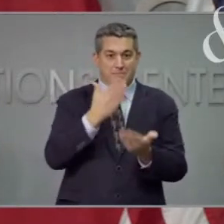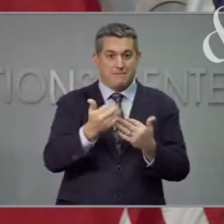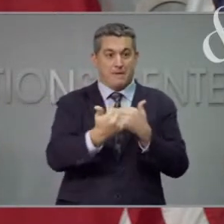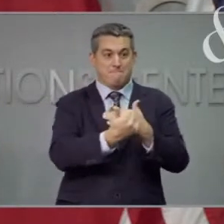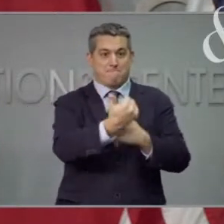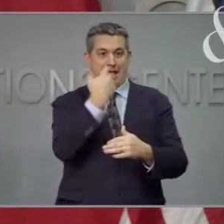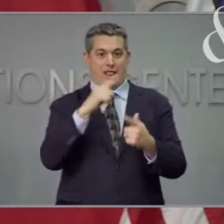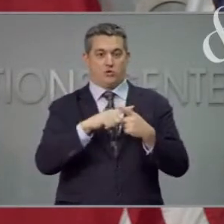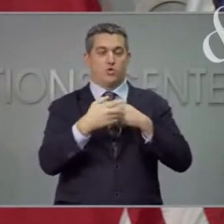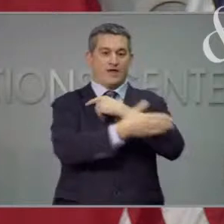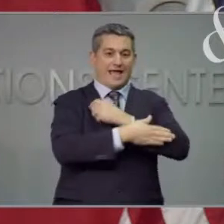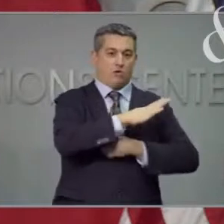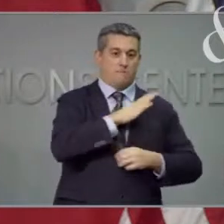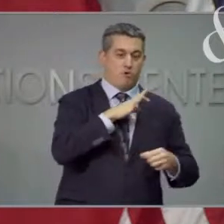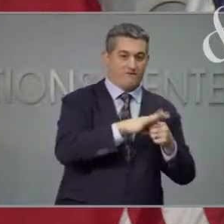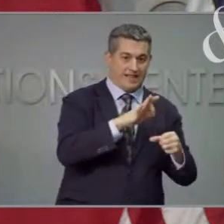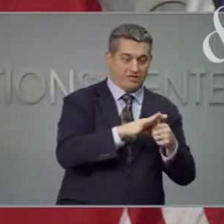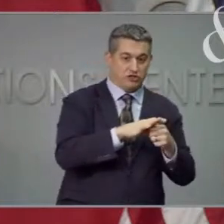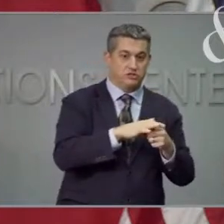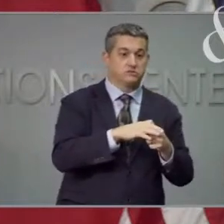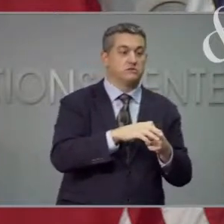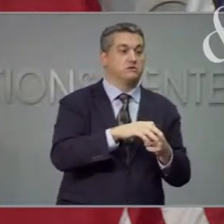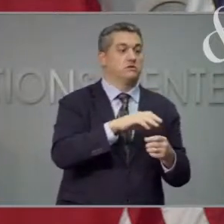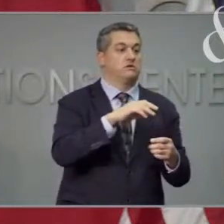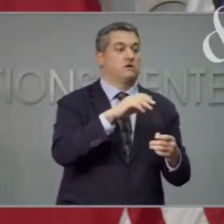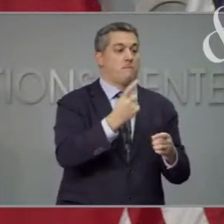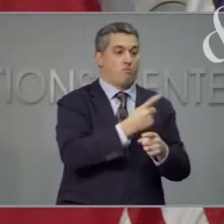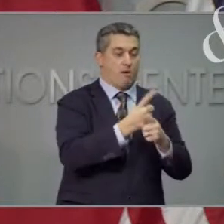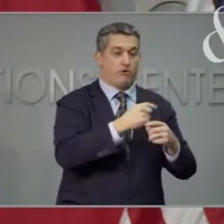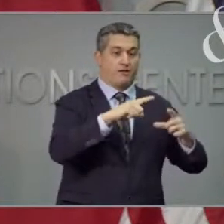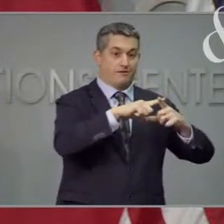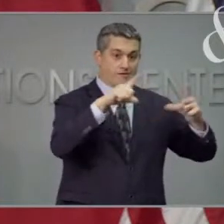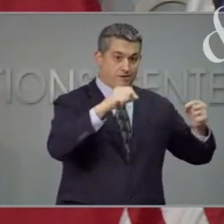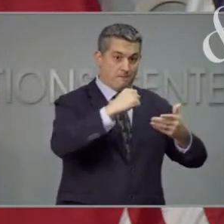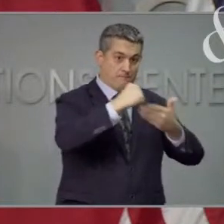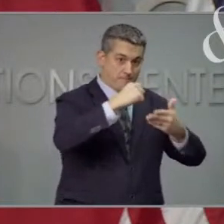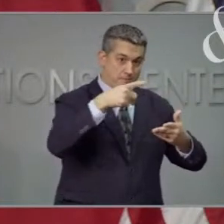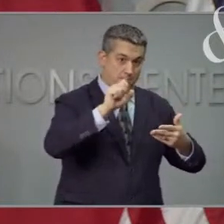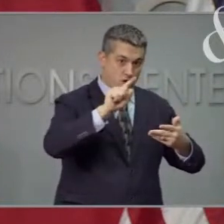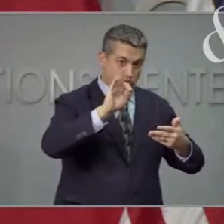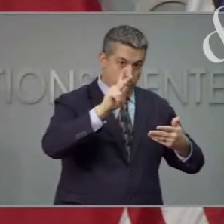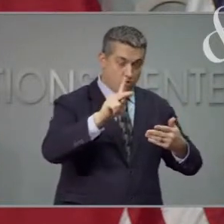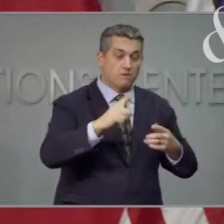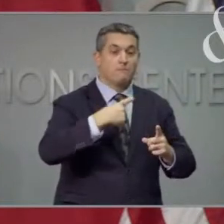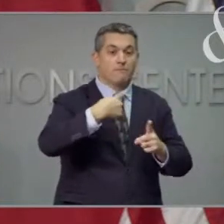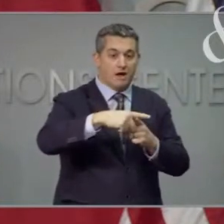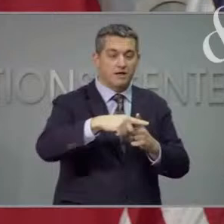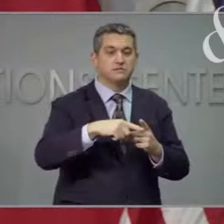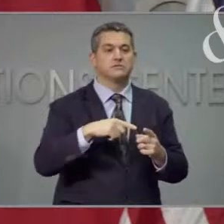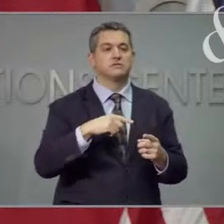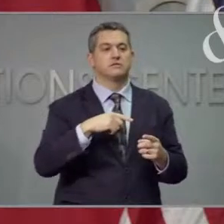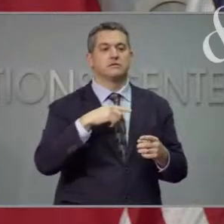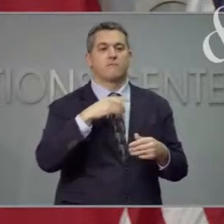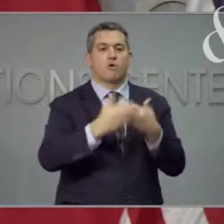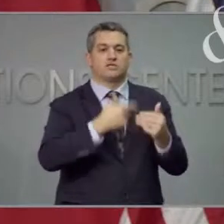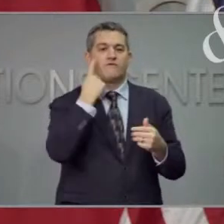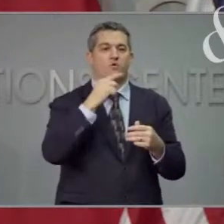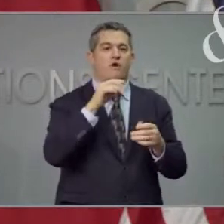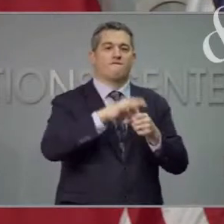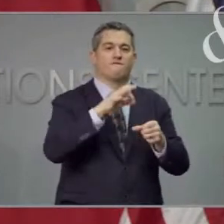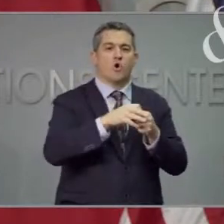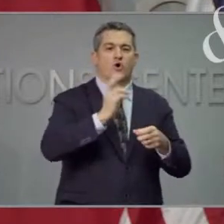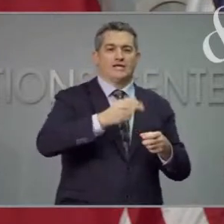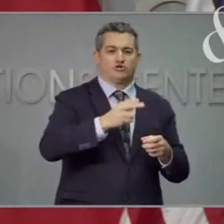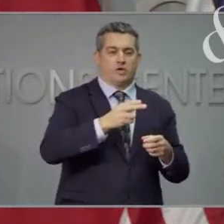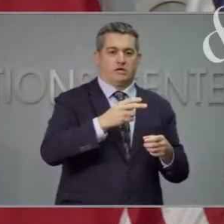mailed back to the county boards of elections, ensure that they were properly postmarked. We also are going through the voter history process, which is a